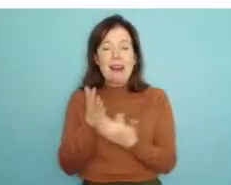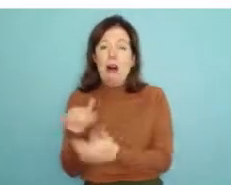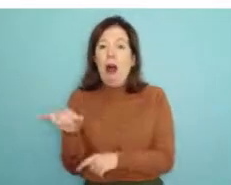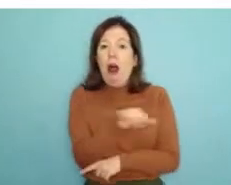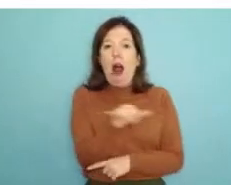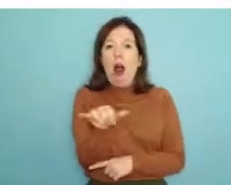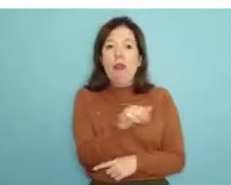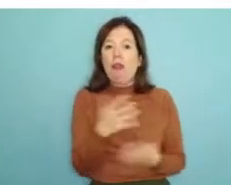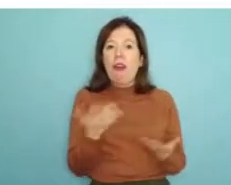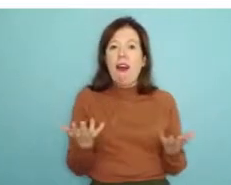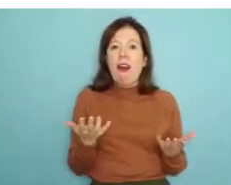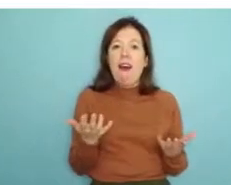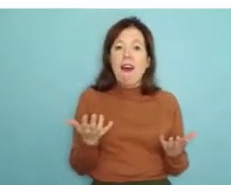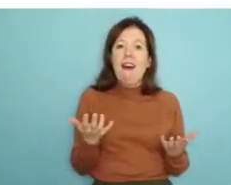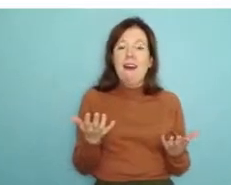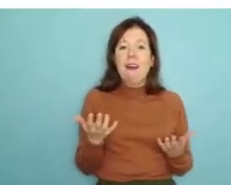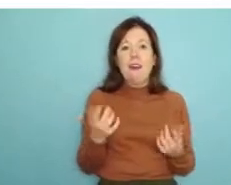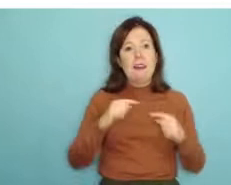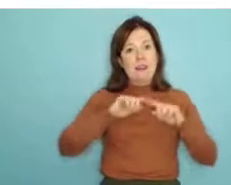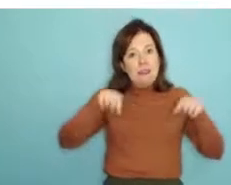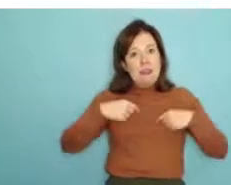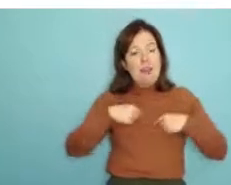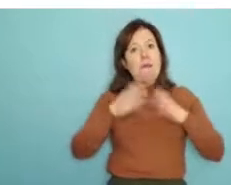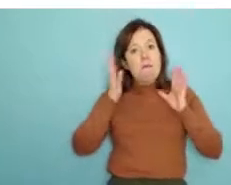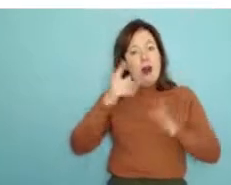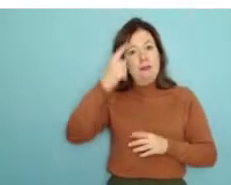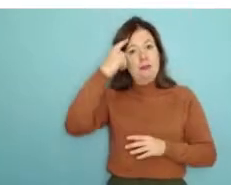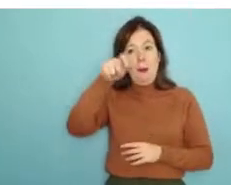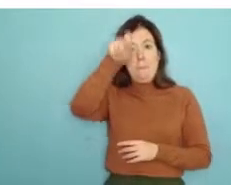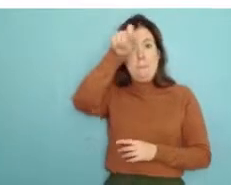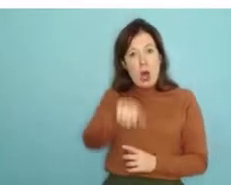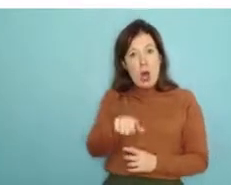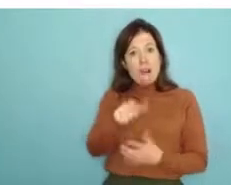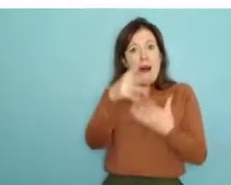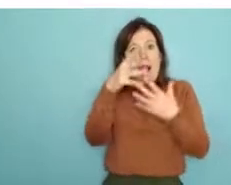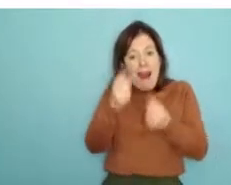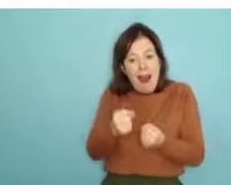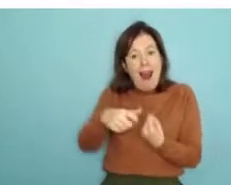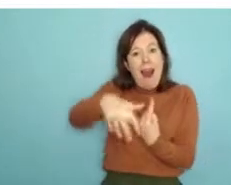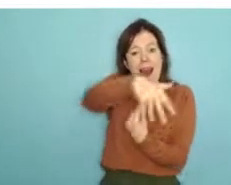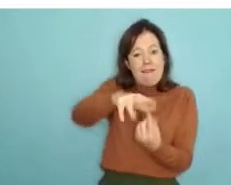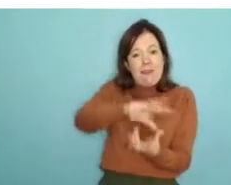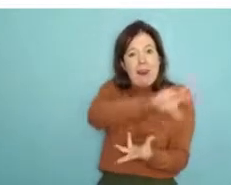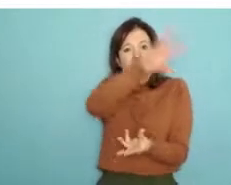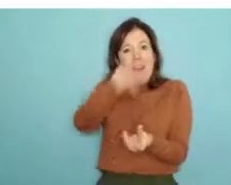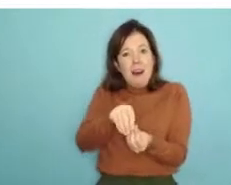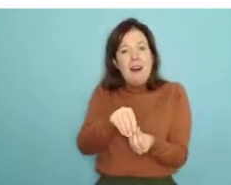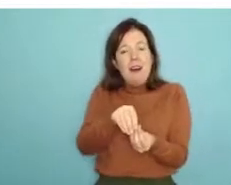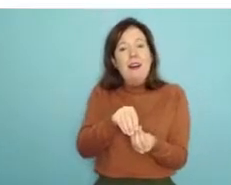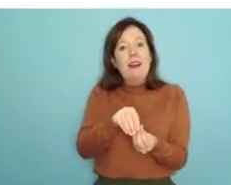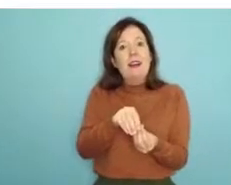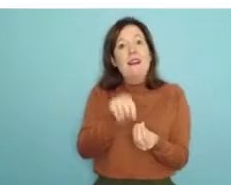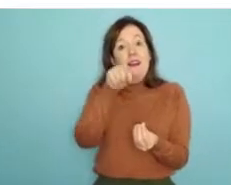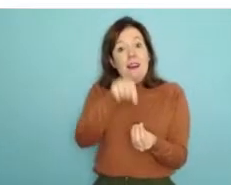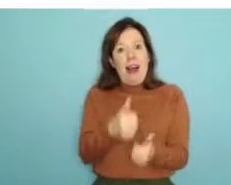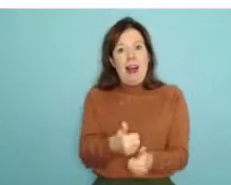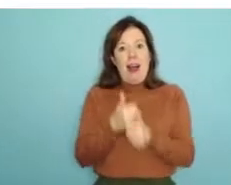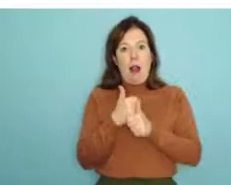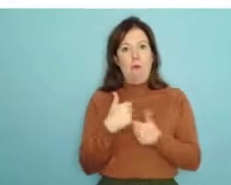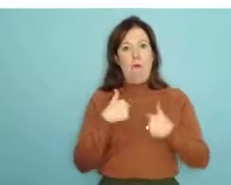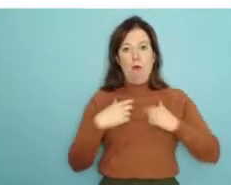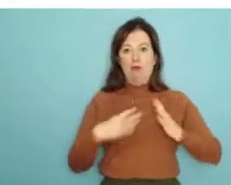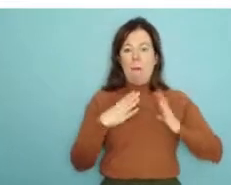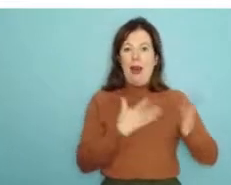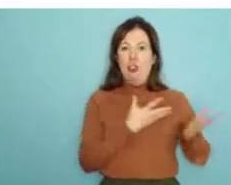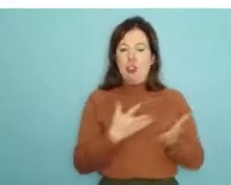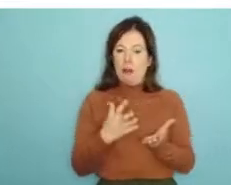or, and we do need to think about people in a more holistic way. And that helps us to develop services that get it right for our patients and that are fit for